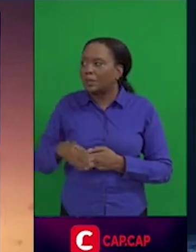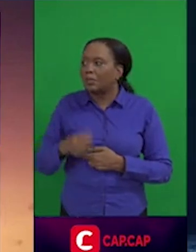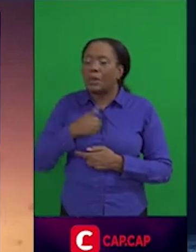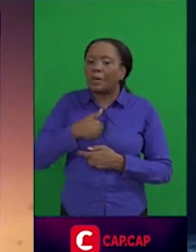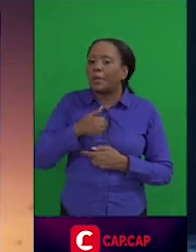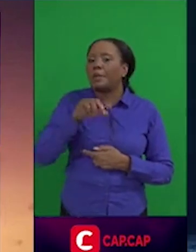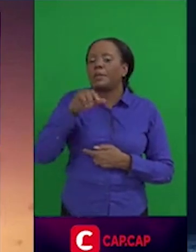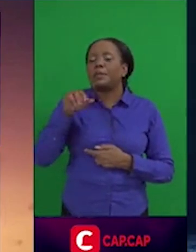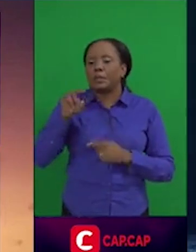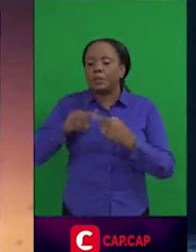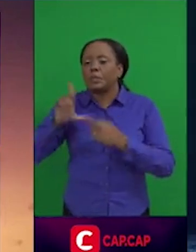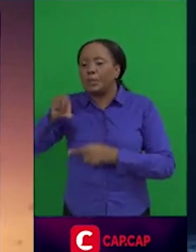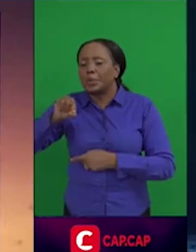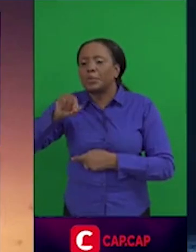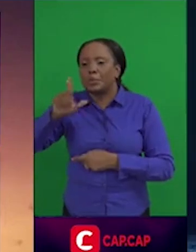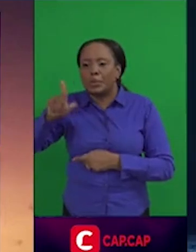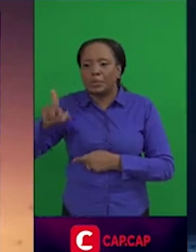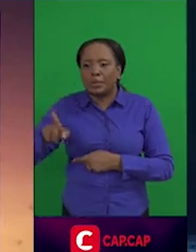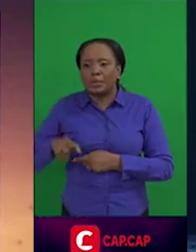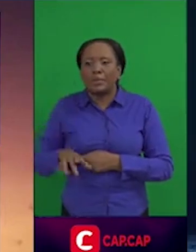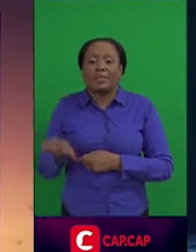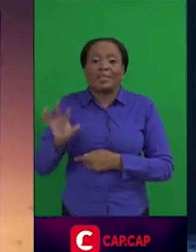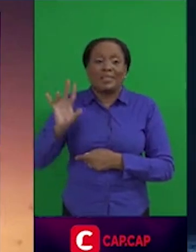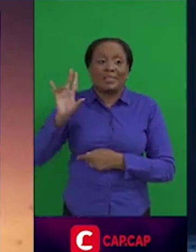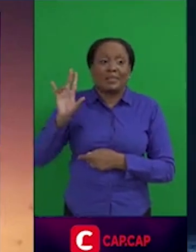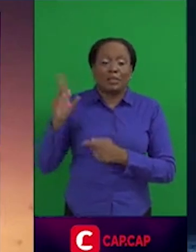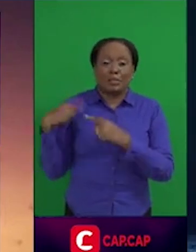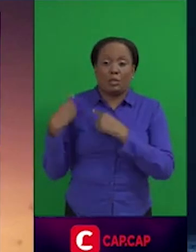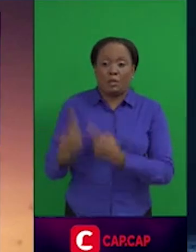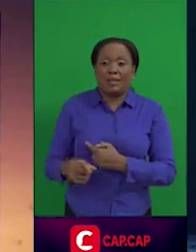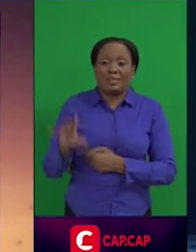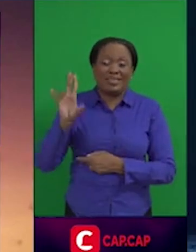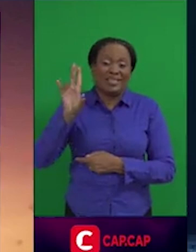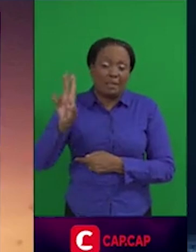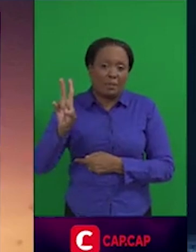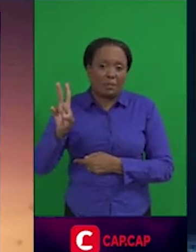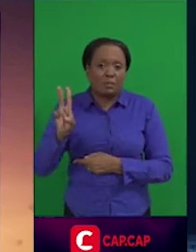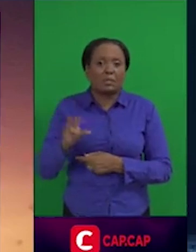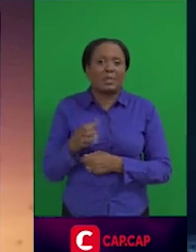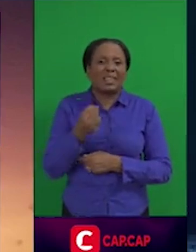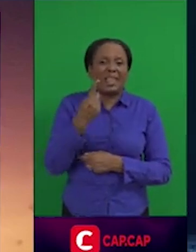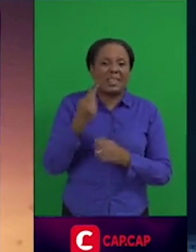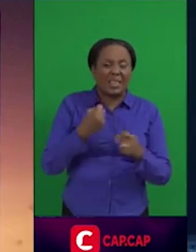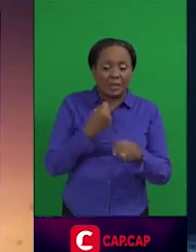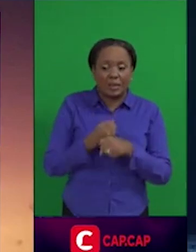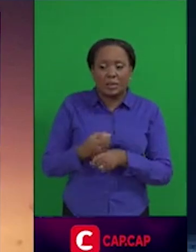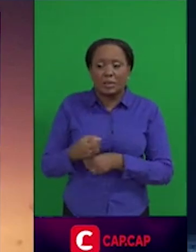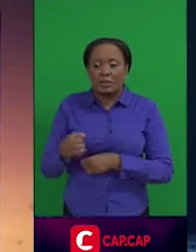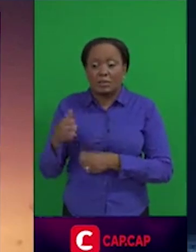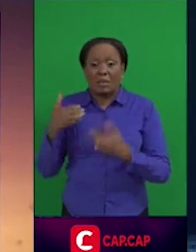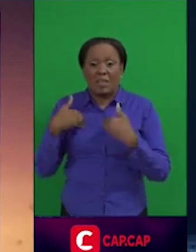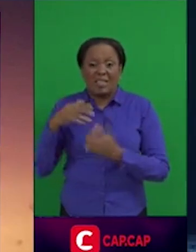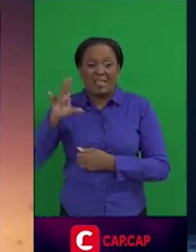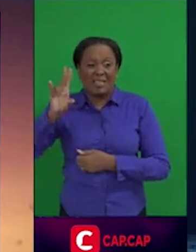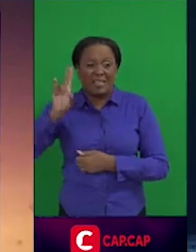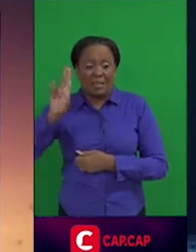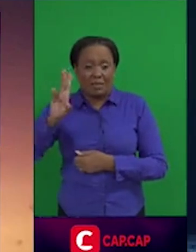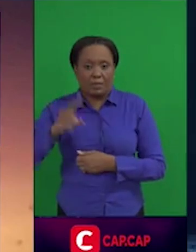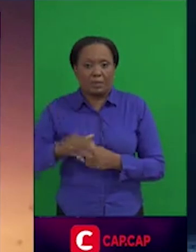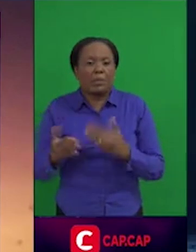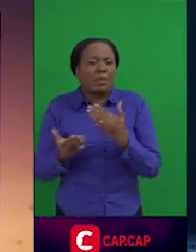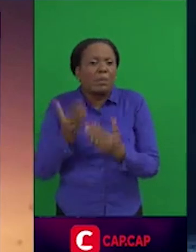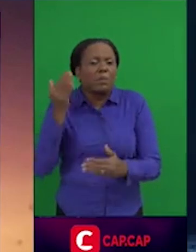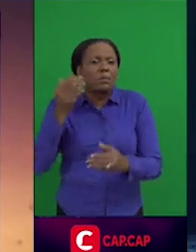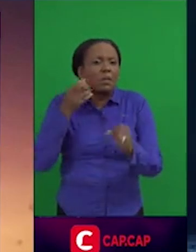2021, that's seven. We're from 10, 11-year period. Almost every single year,